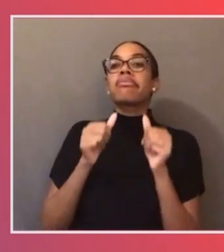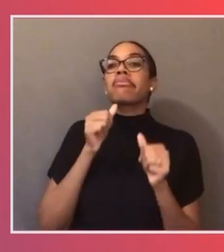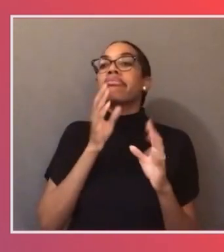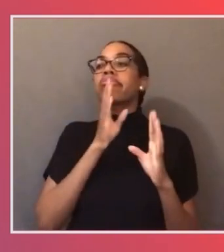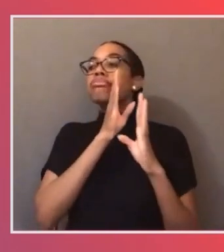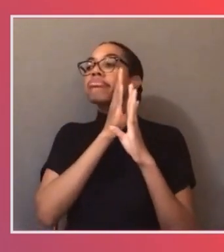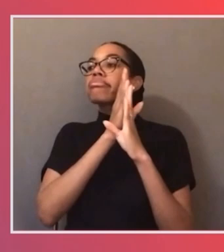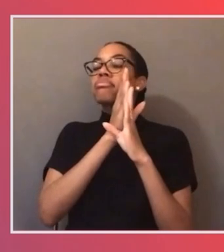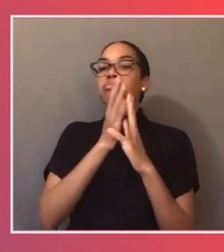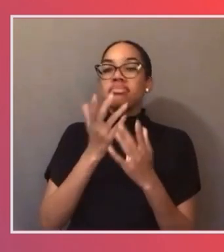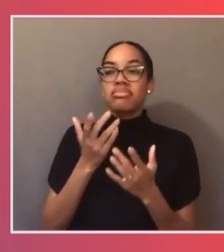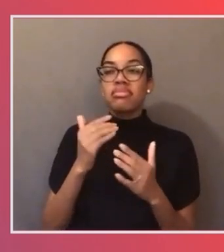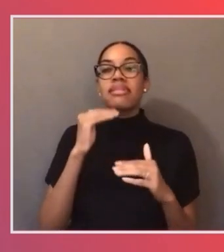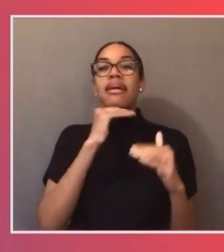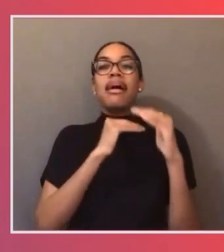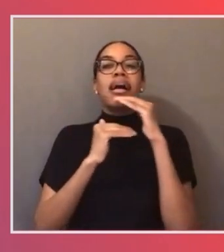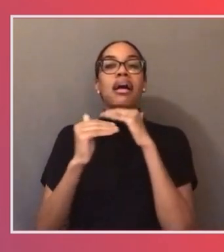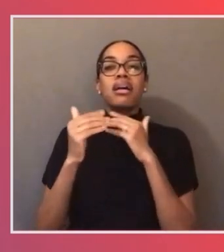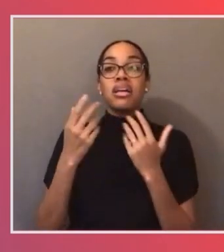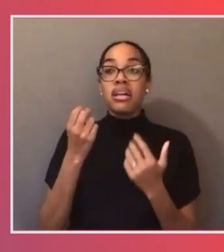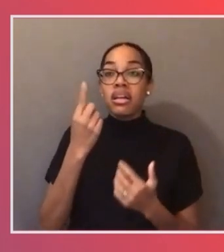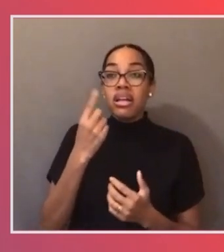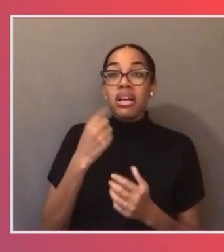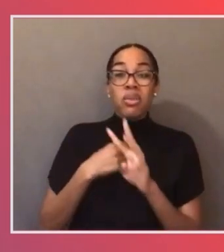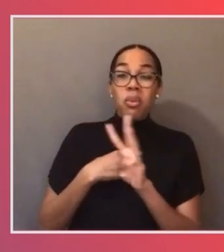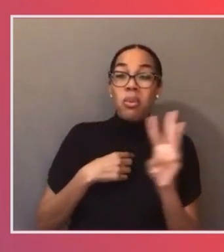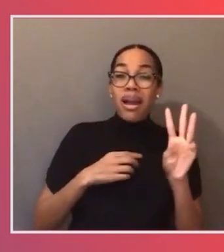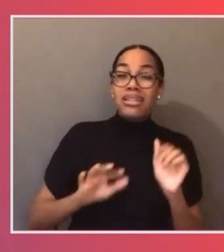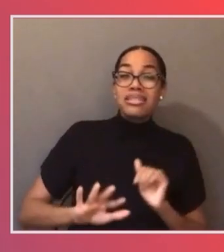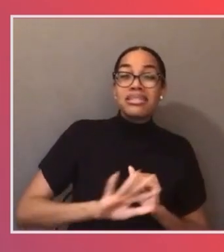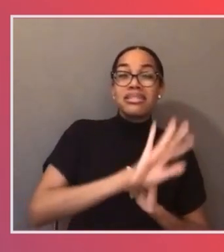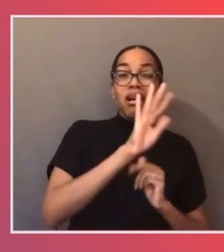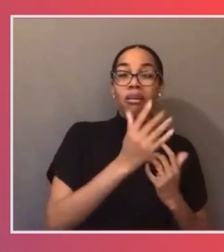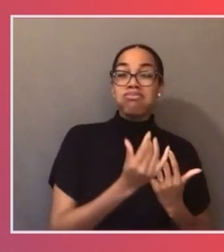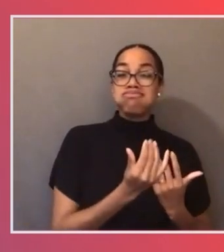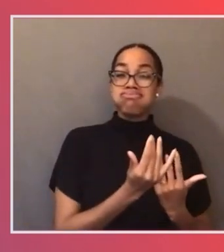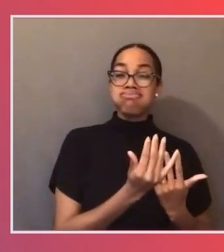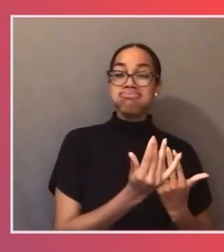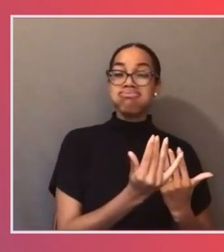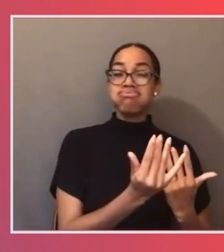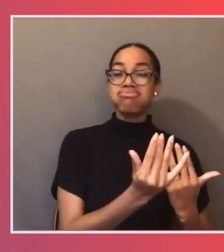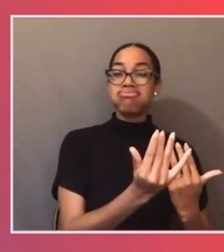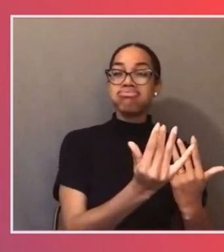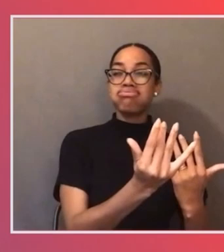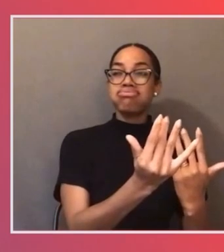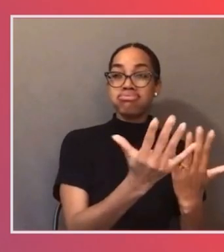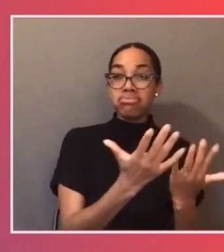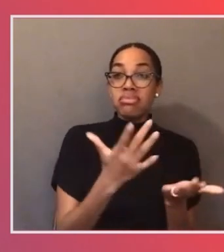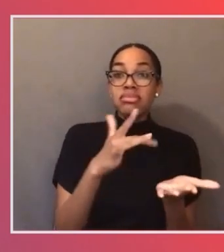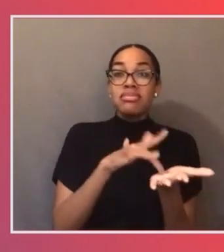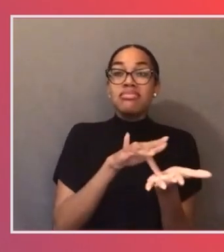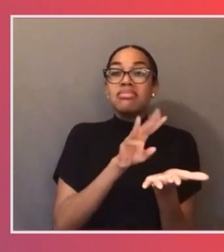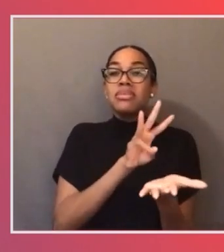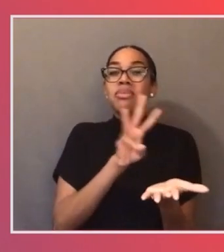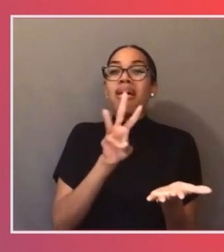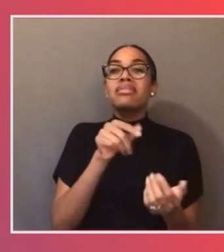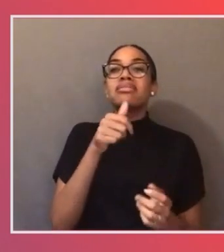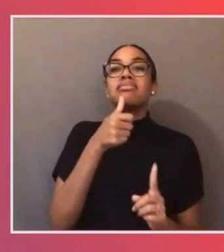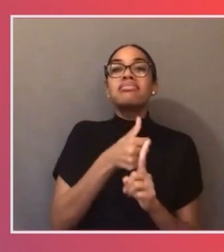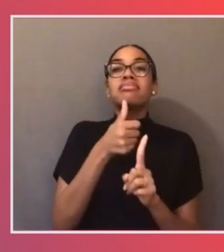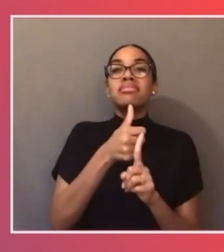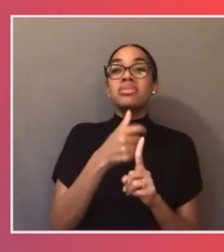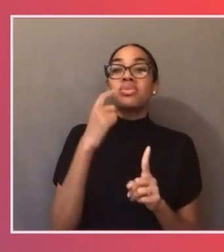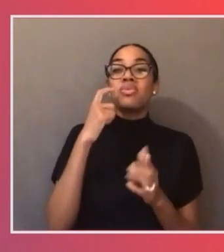I guess if the Avengers can assemble from across the galaxy, then the American people can